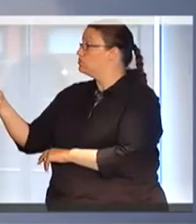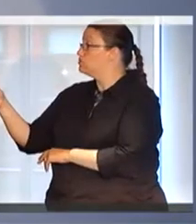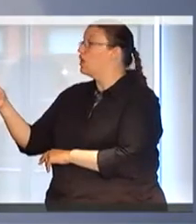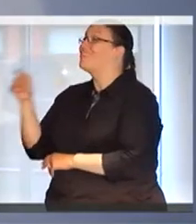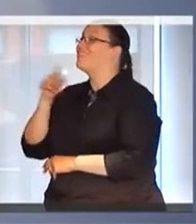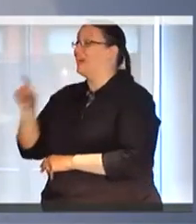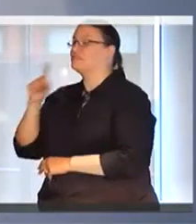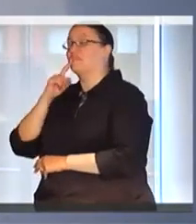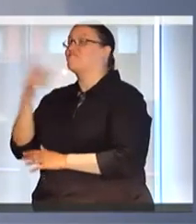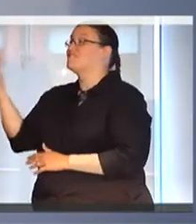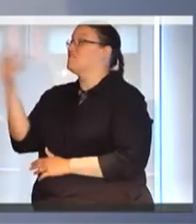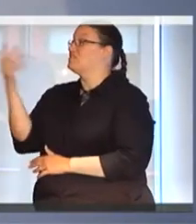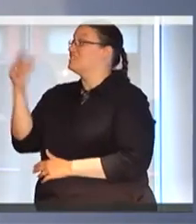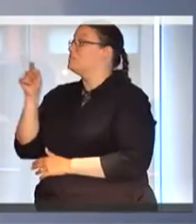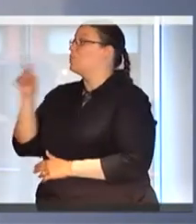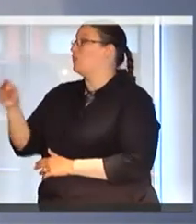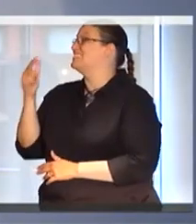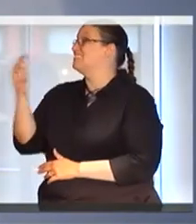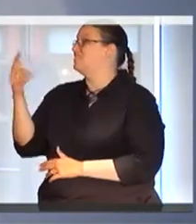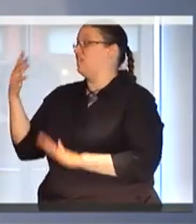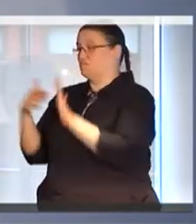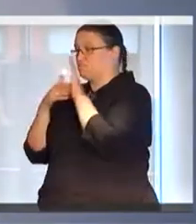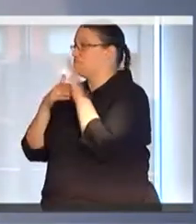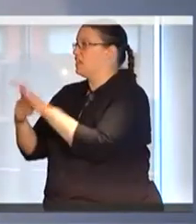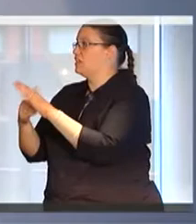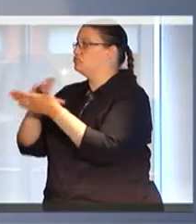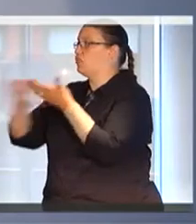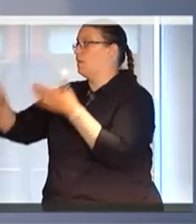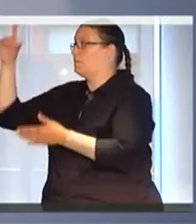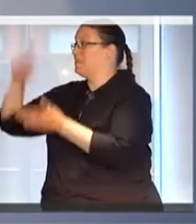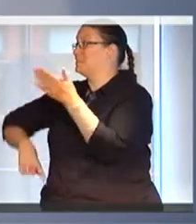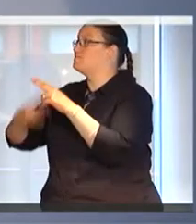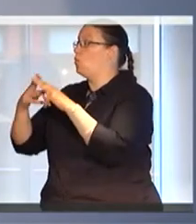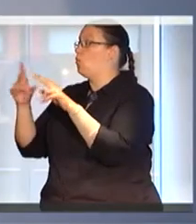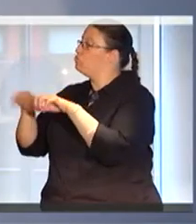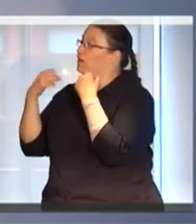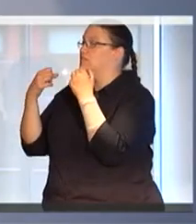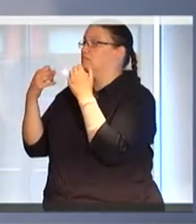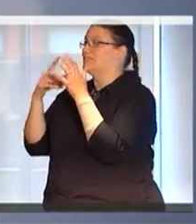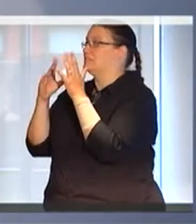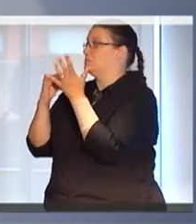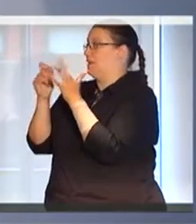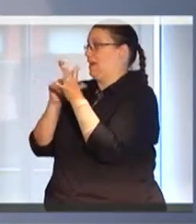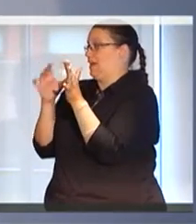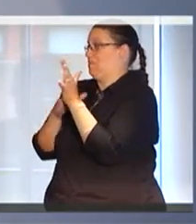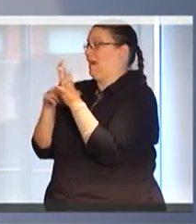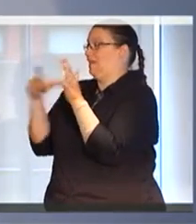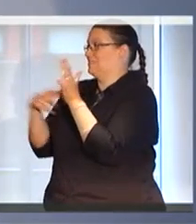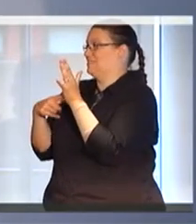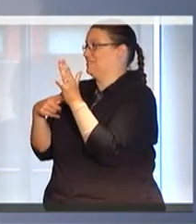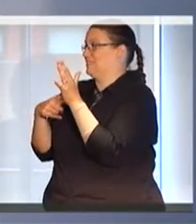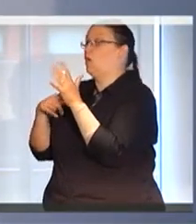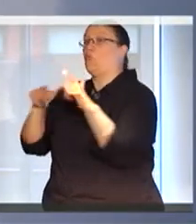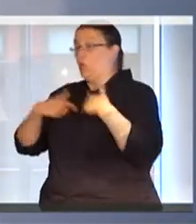of $15.75 million in penalties for contravention of the Spam Act following a first court action taken against providers